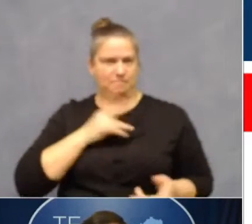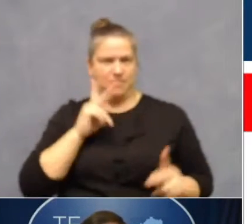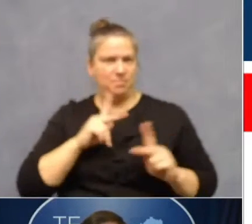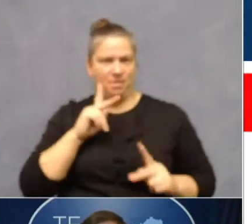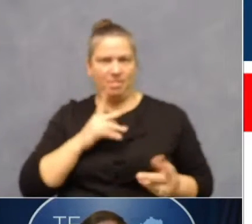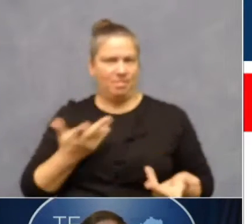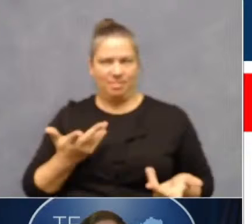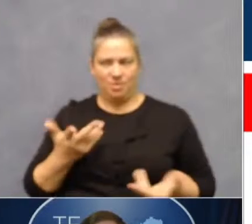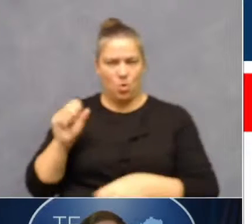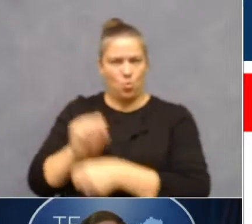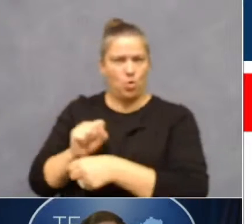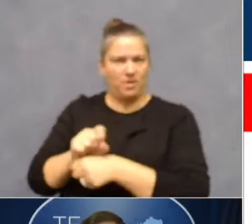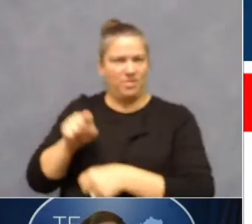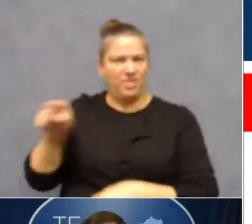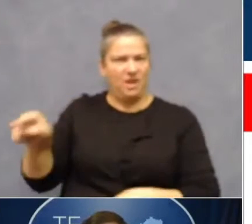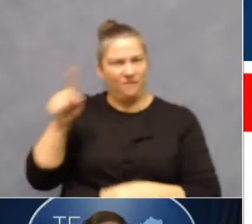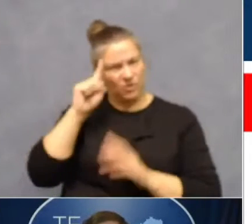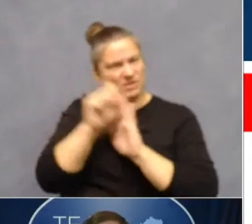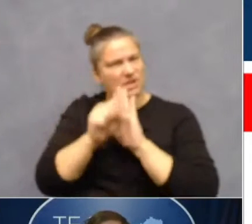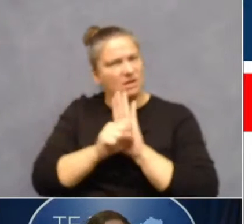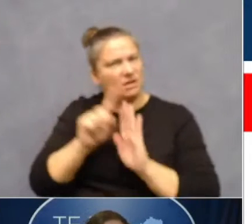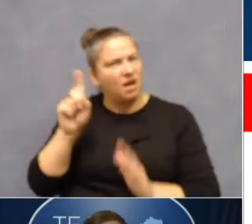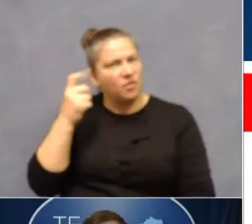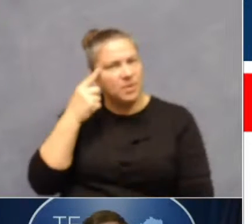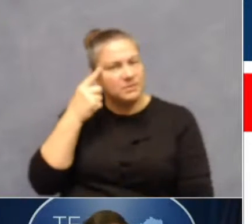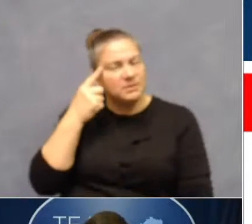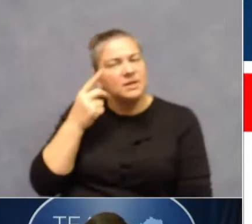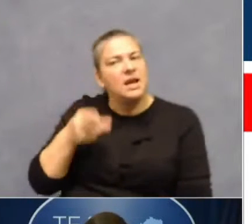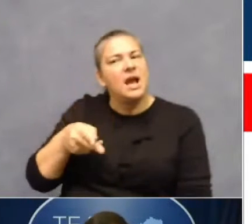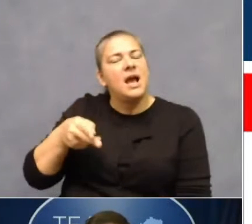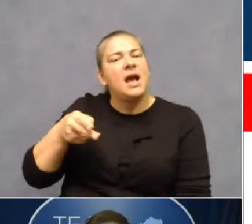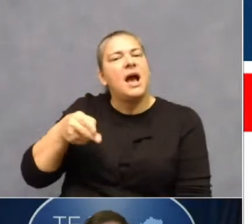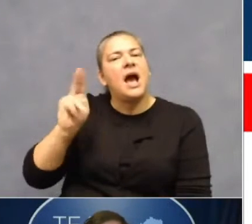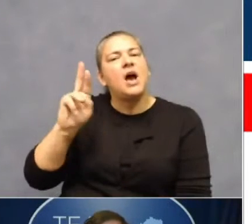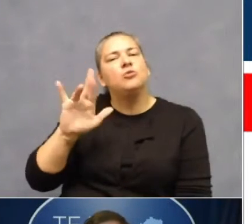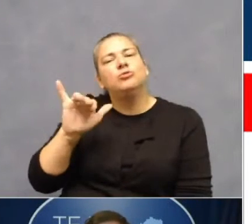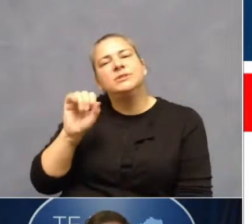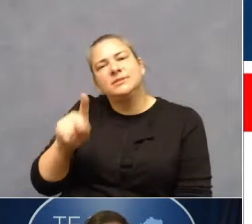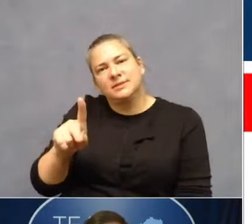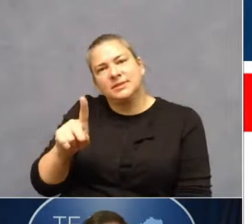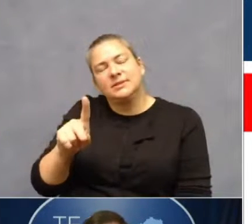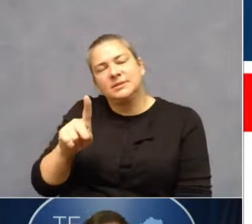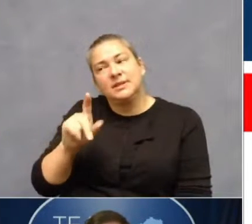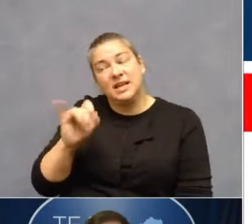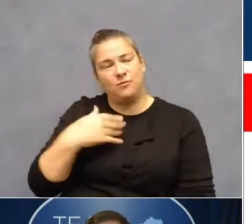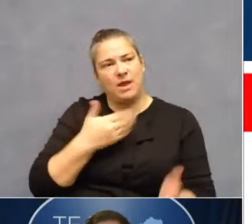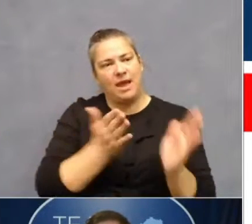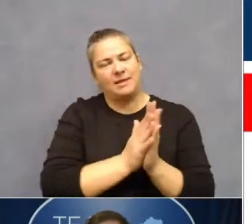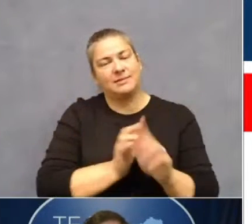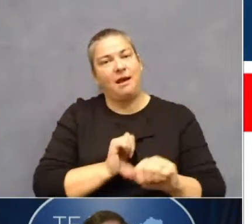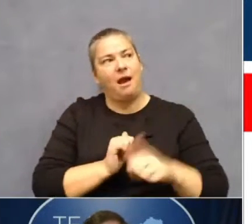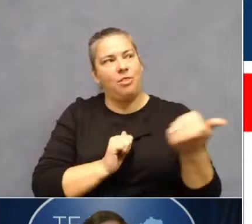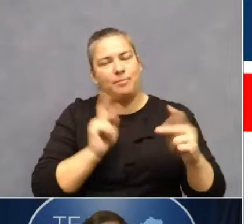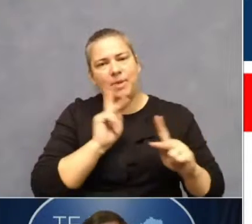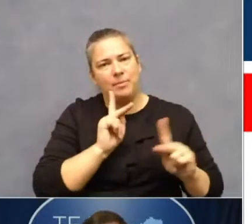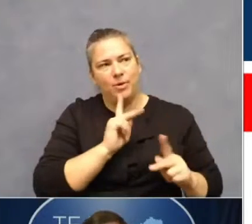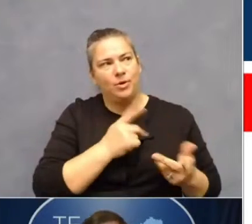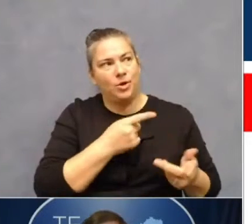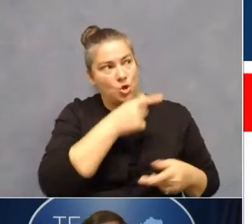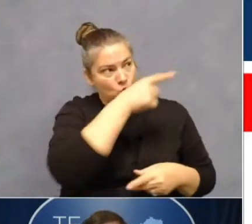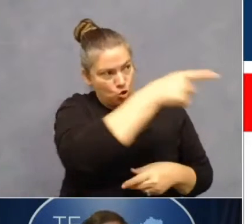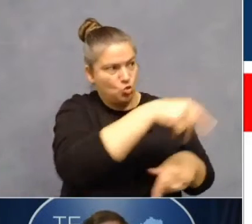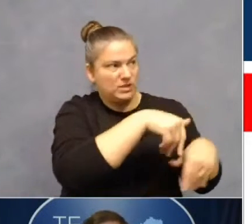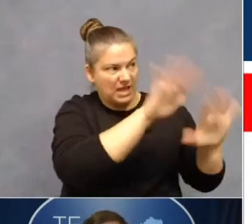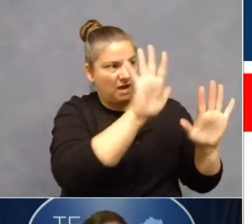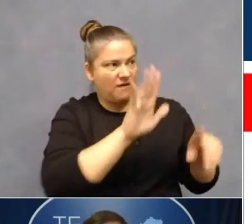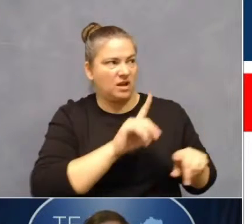work ultimately for state government at a higher level of risk when we're asking other employers to make the same sacrifice of letting